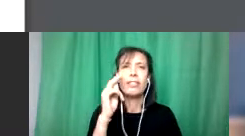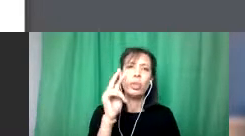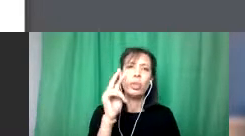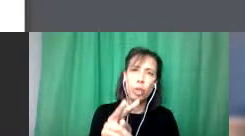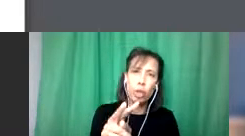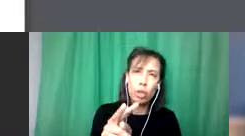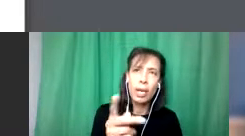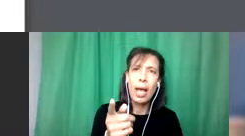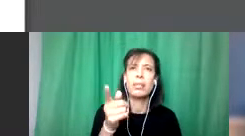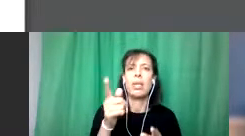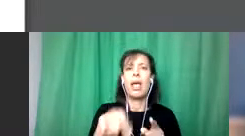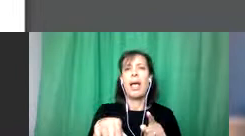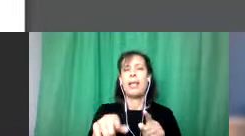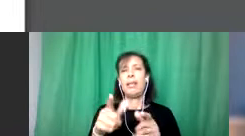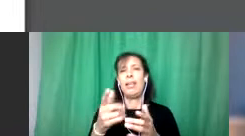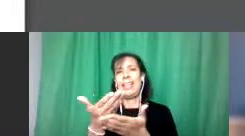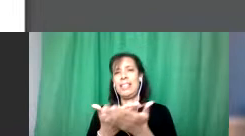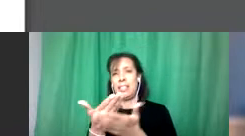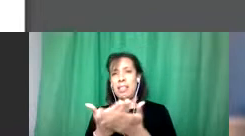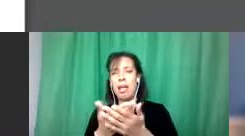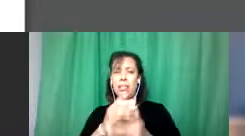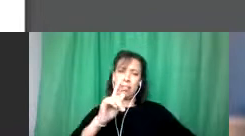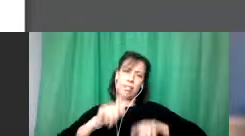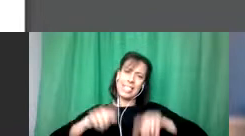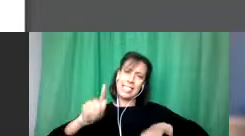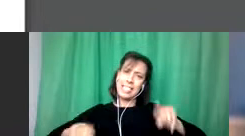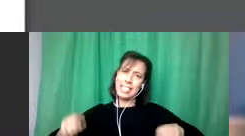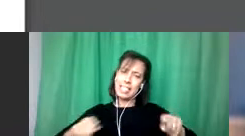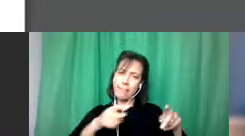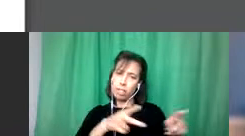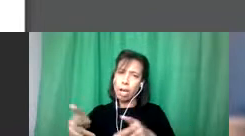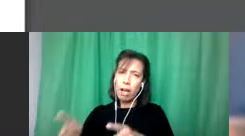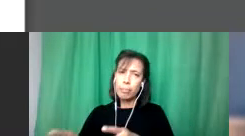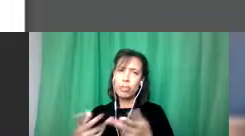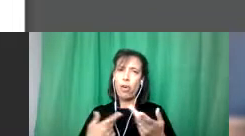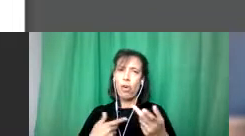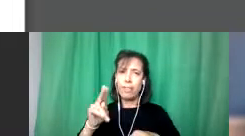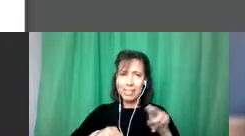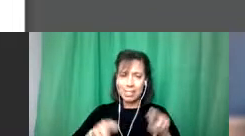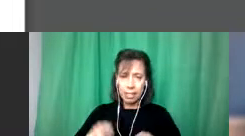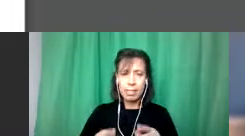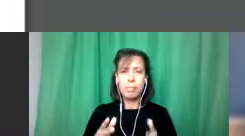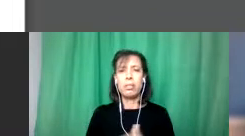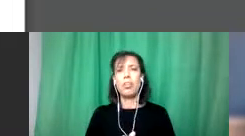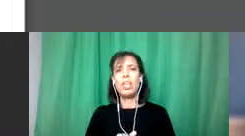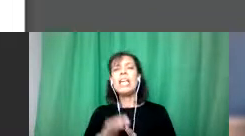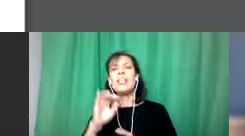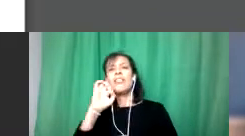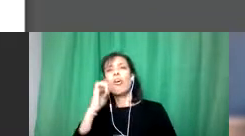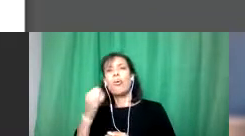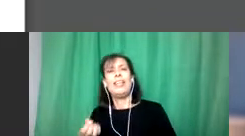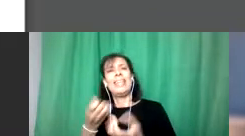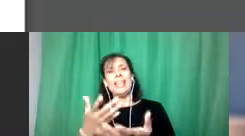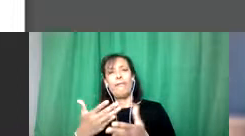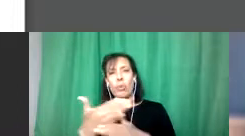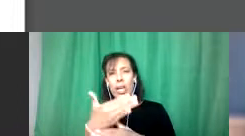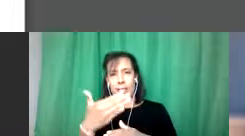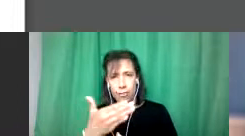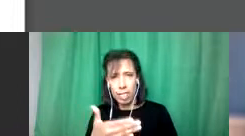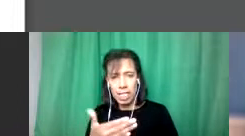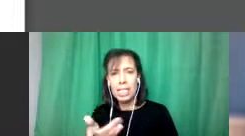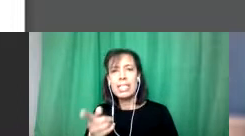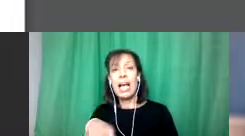discuss various examples of assessment. I'll give you some things to do, and I will give you some feedback on what you will do, what you're doing. The